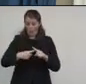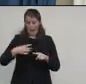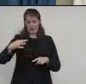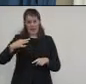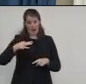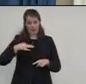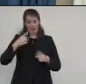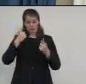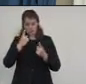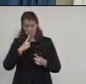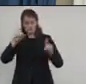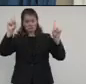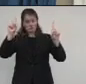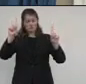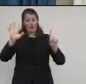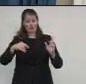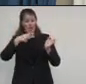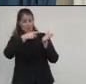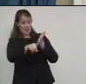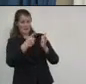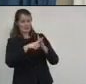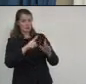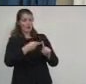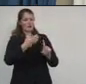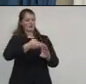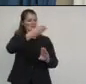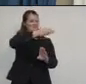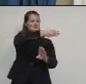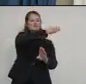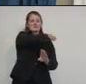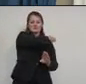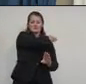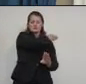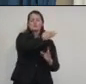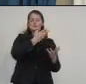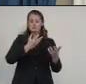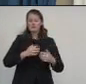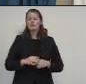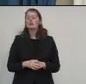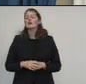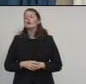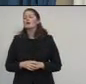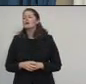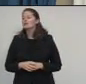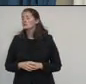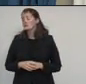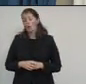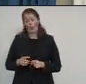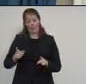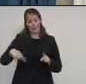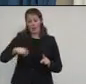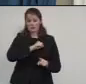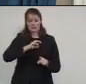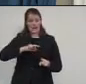our customers, so it's important that we collaborate with them, we communicate with them, we share our best